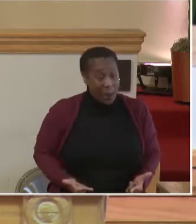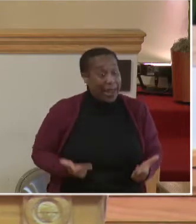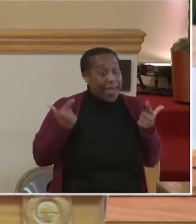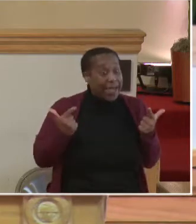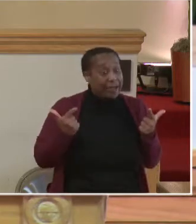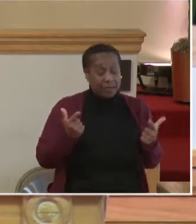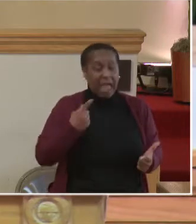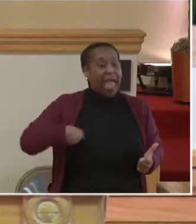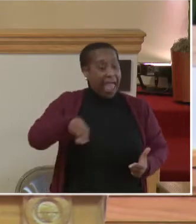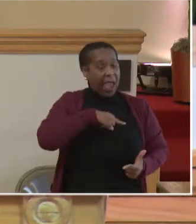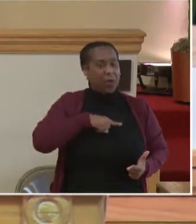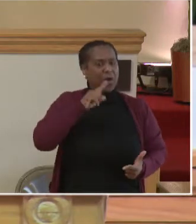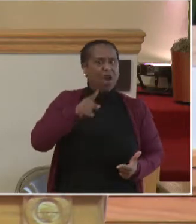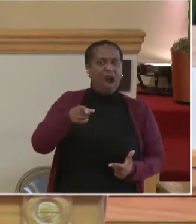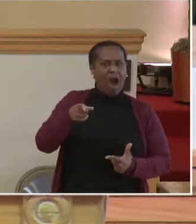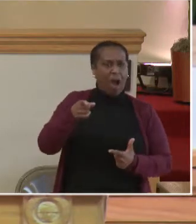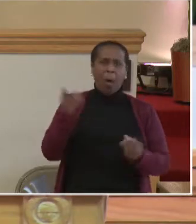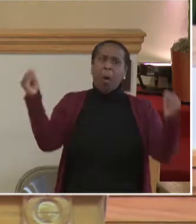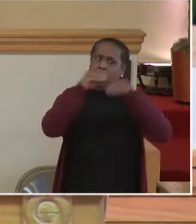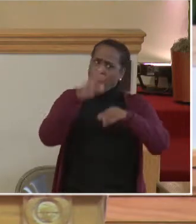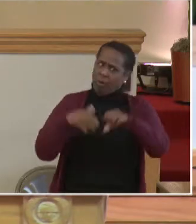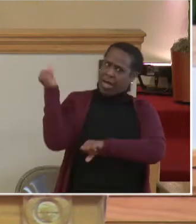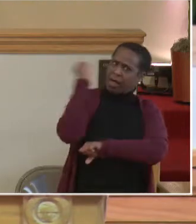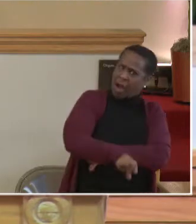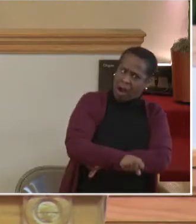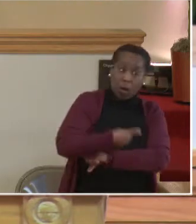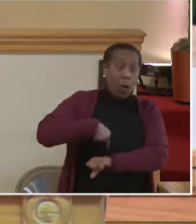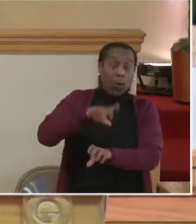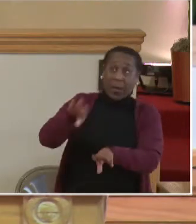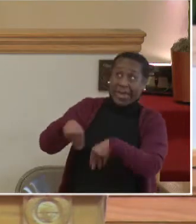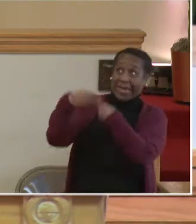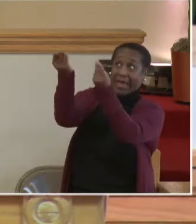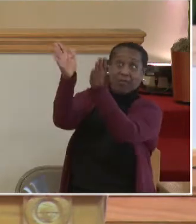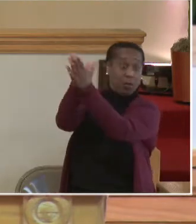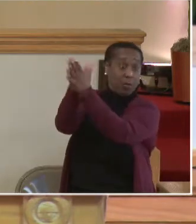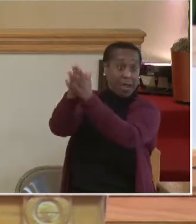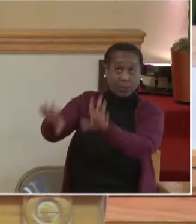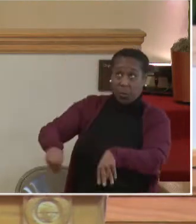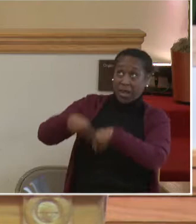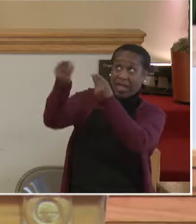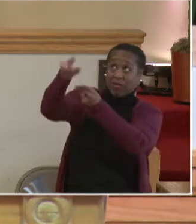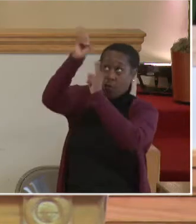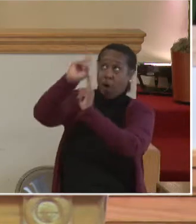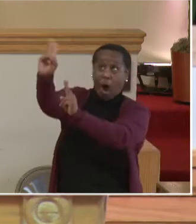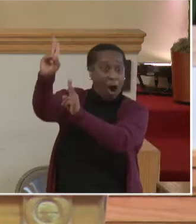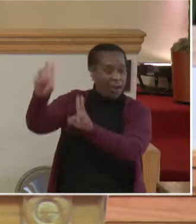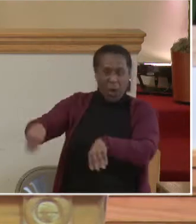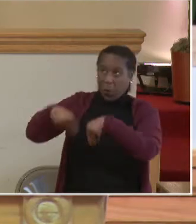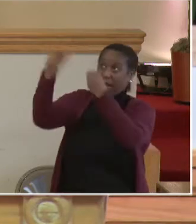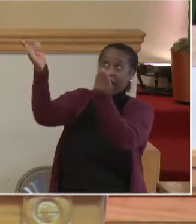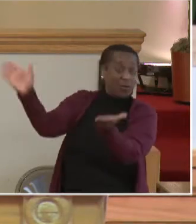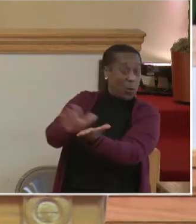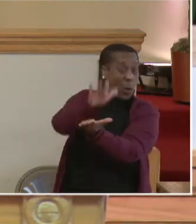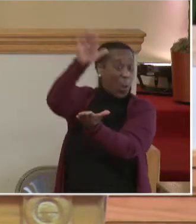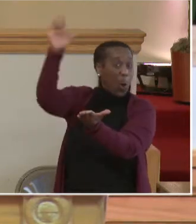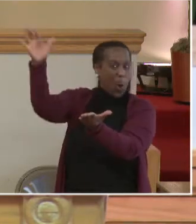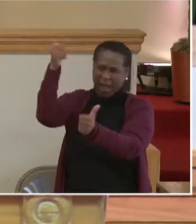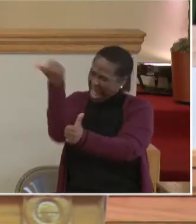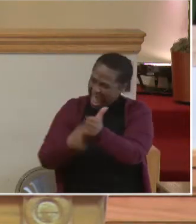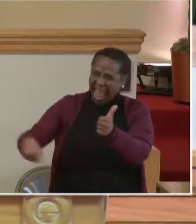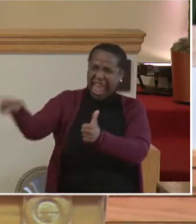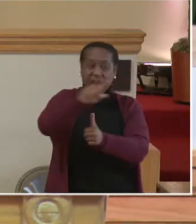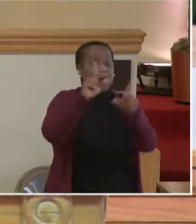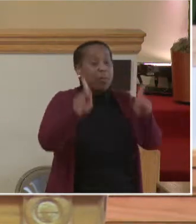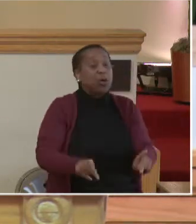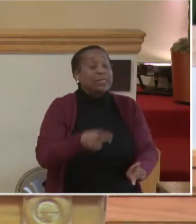we are more than conquerors. God, we give you praise, we give you honor, and we give you glory. Let every child of